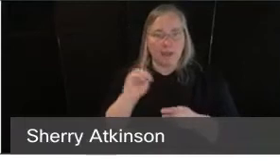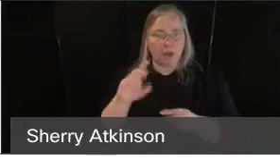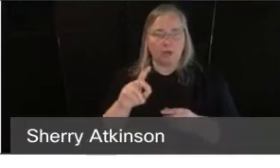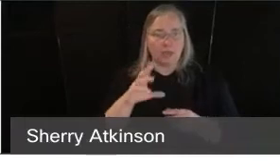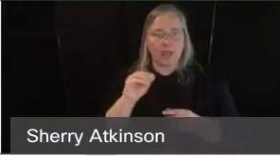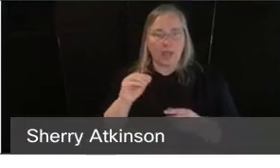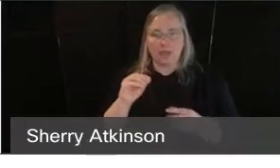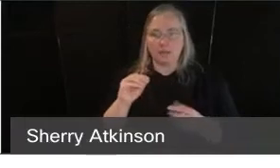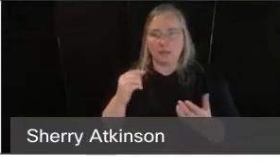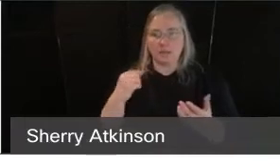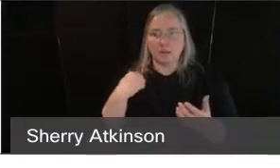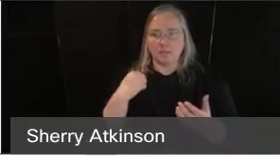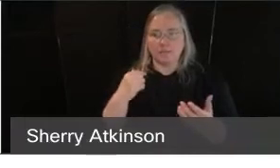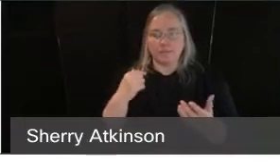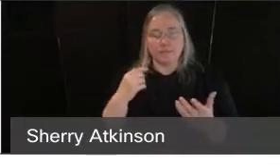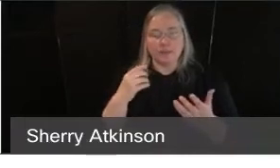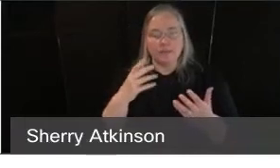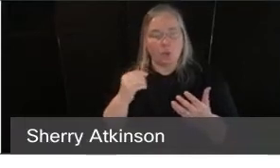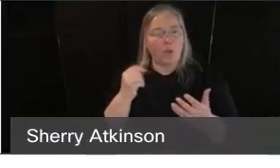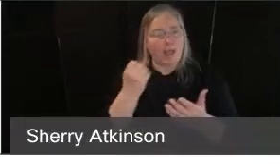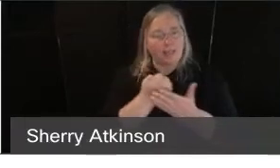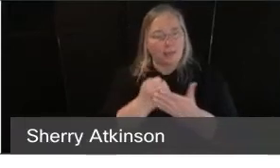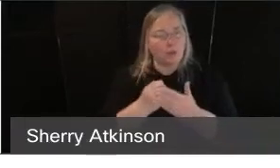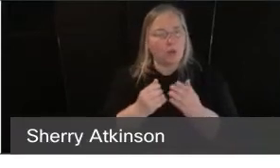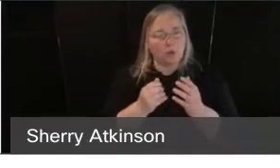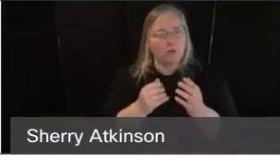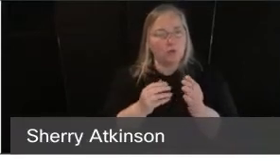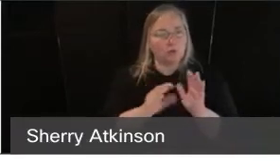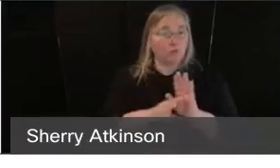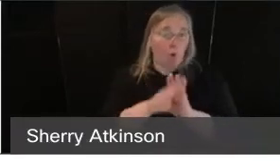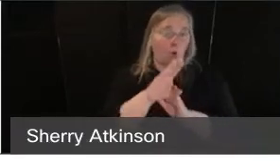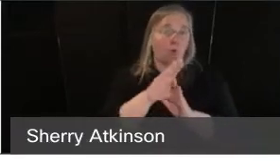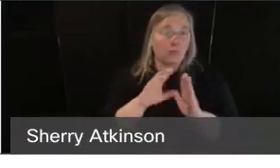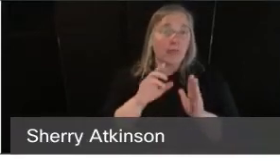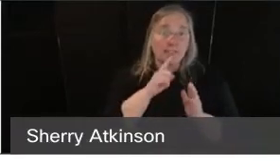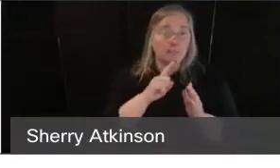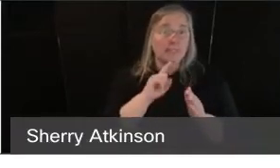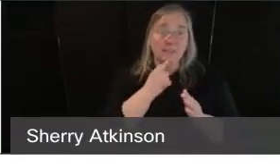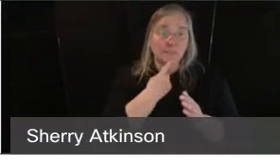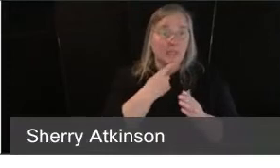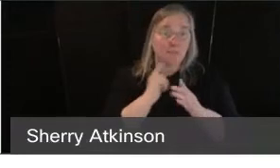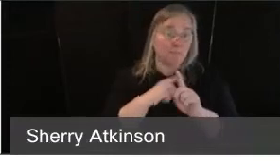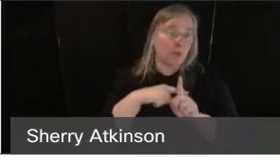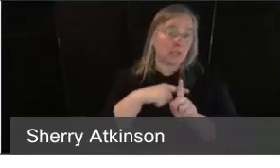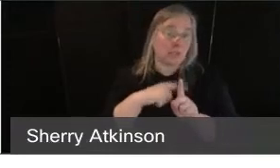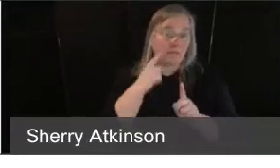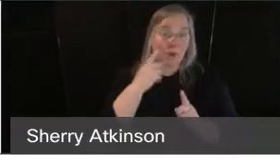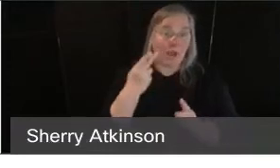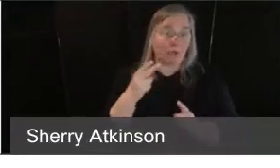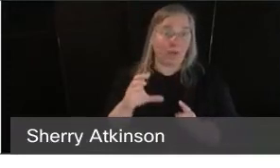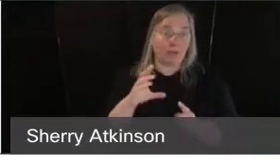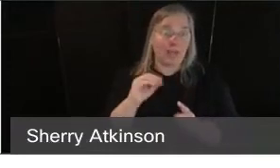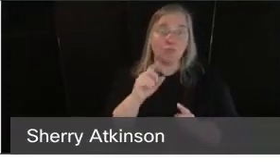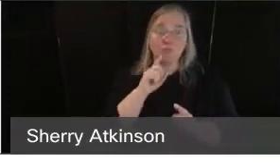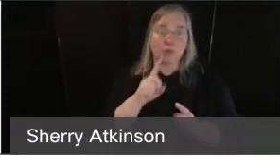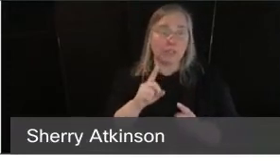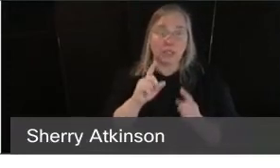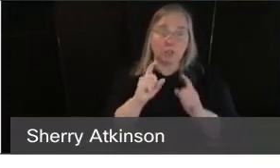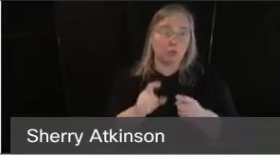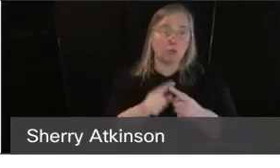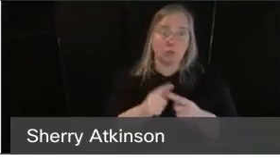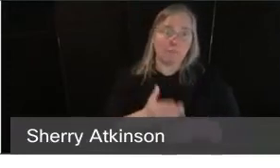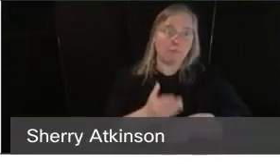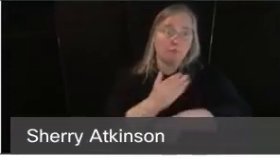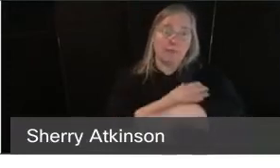So economic growth has been substantially positive in the county and really contributed to an improvement in financial